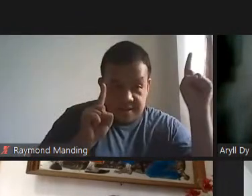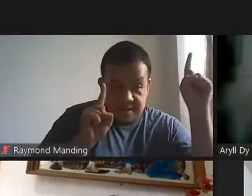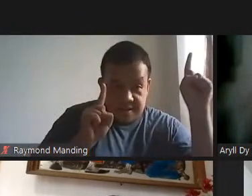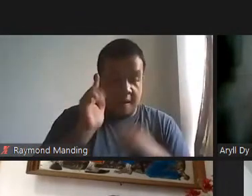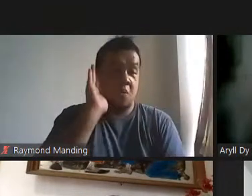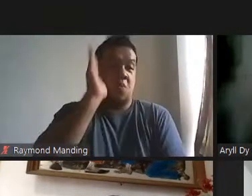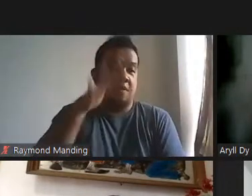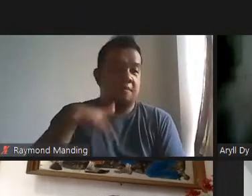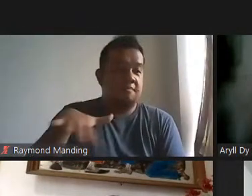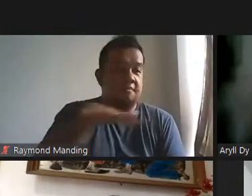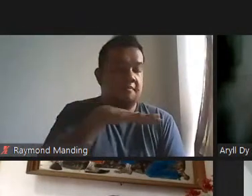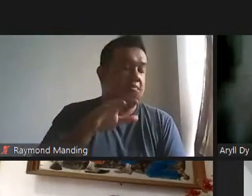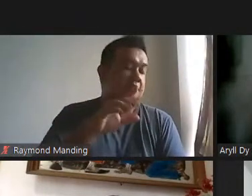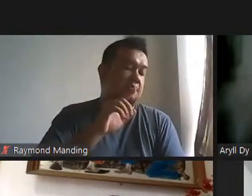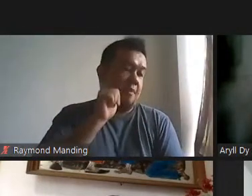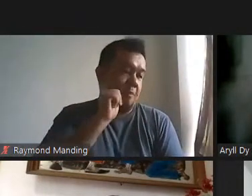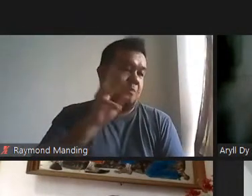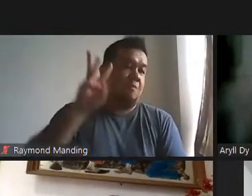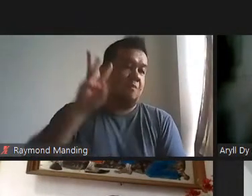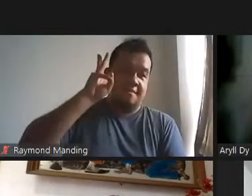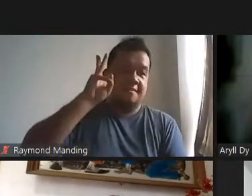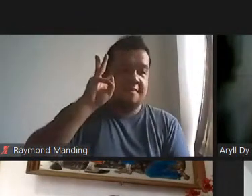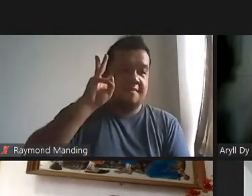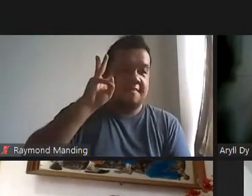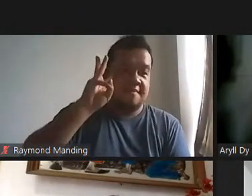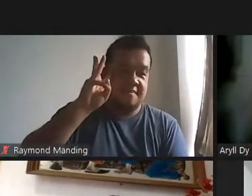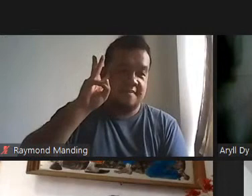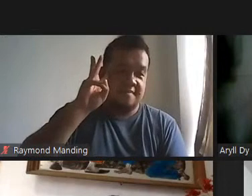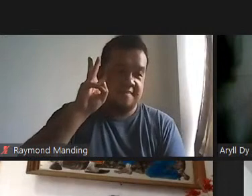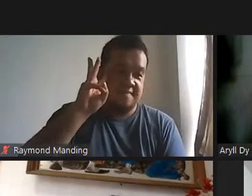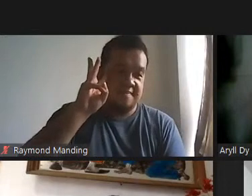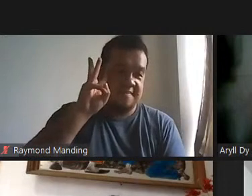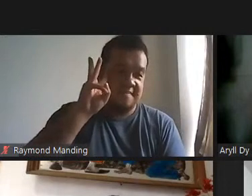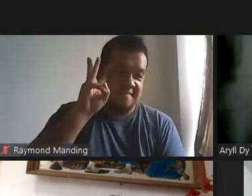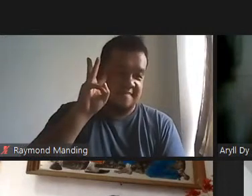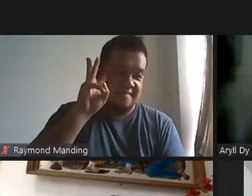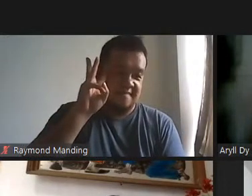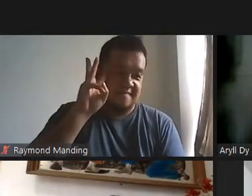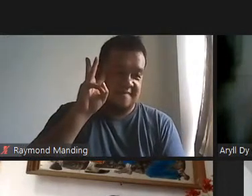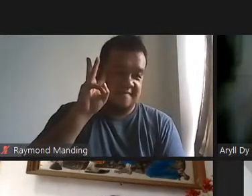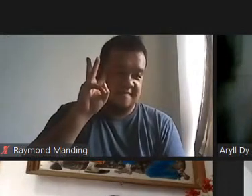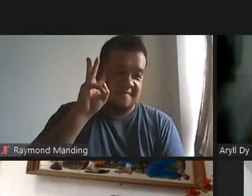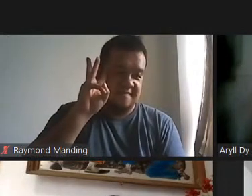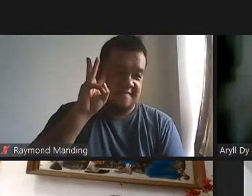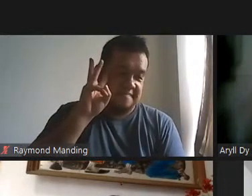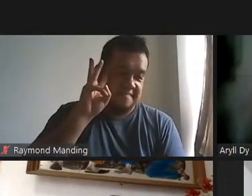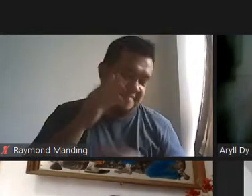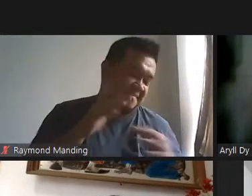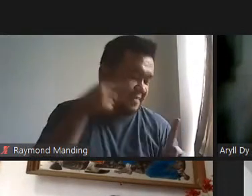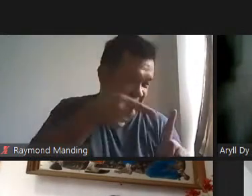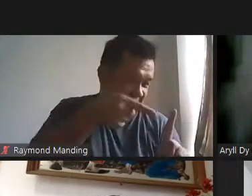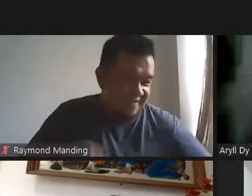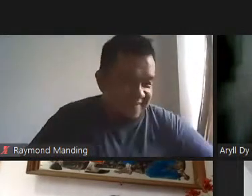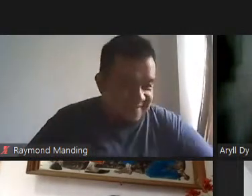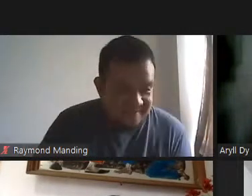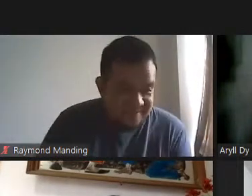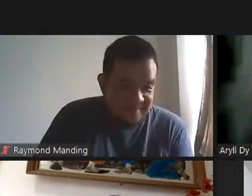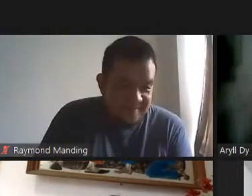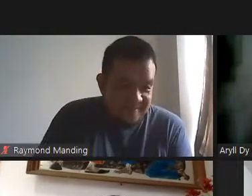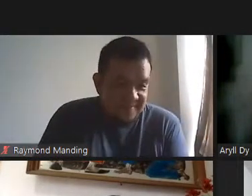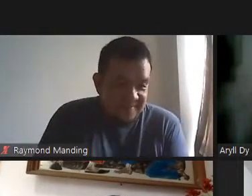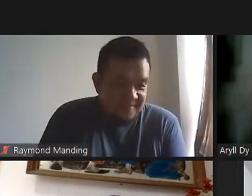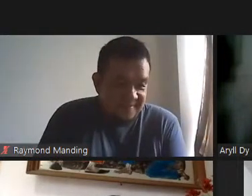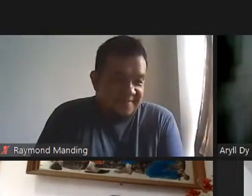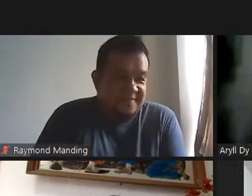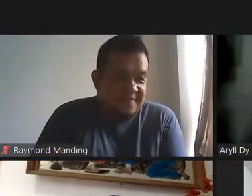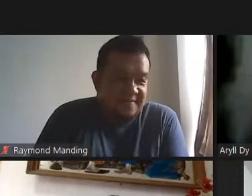writing, you can learn signs, you can do gestures para mas maging aware din, mas maging aware yung hearing community. So